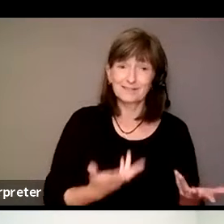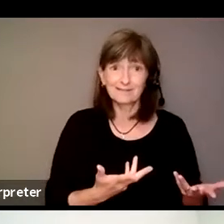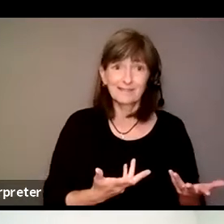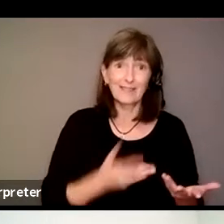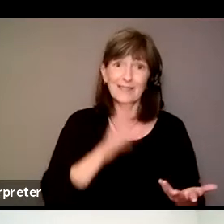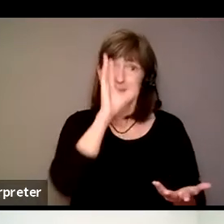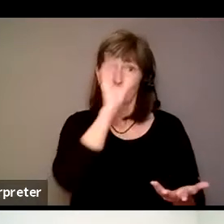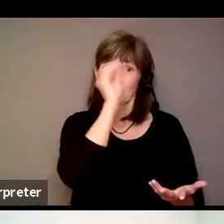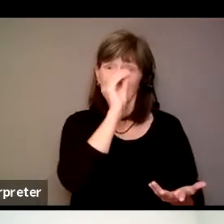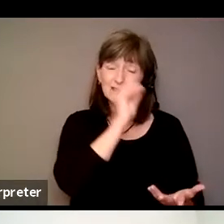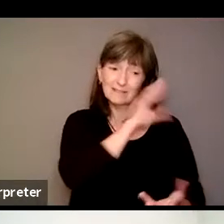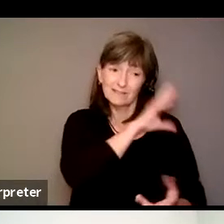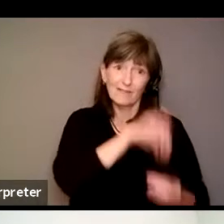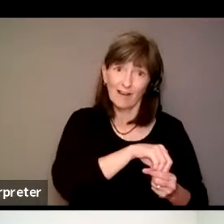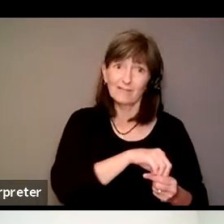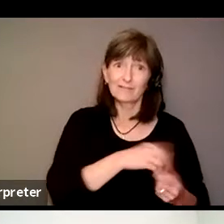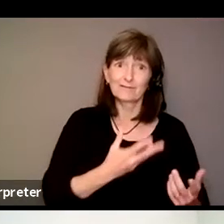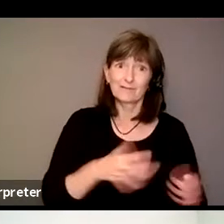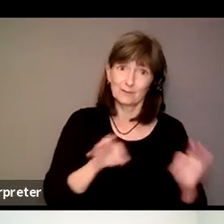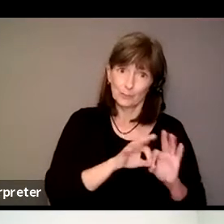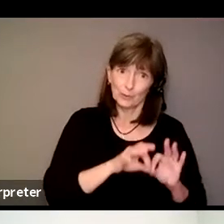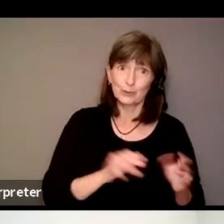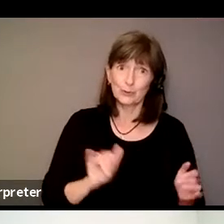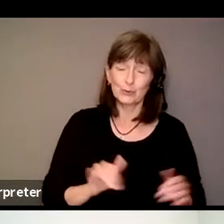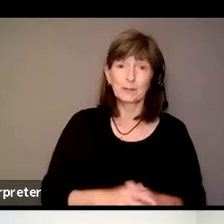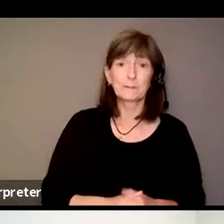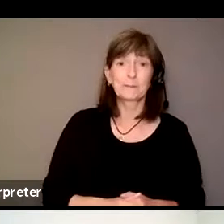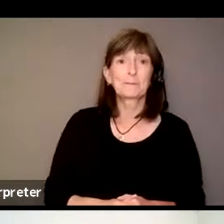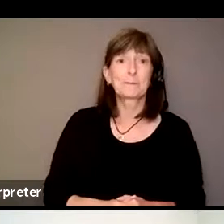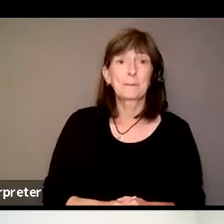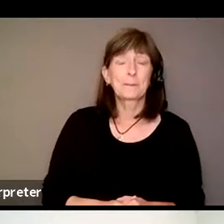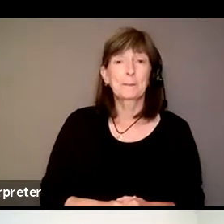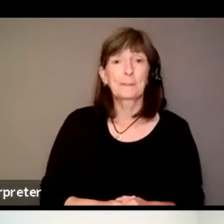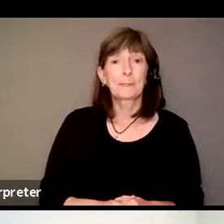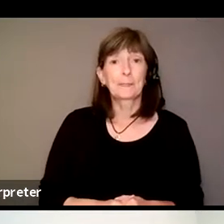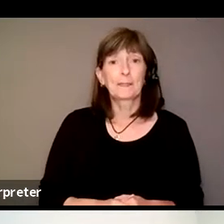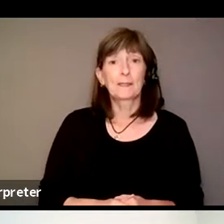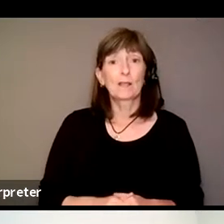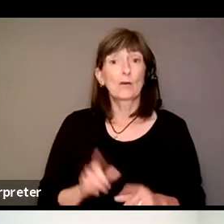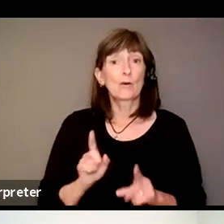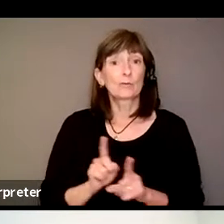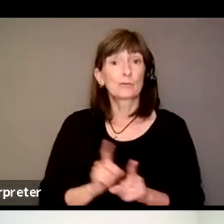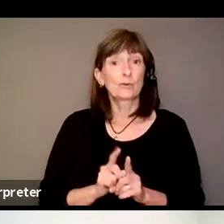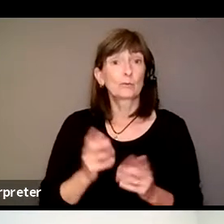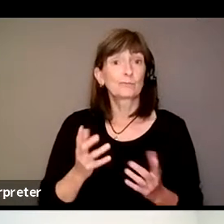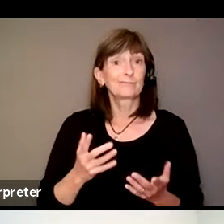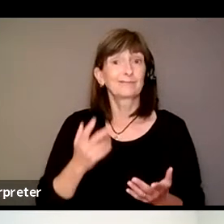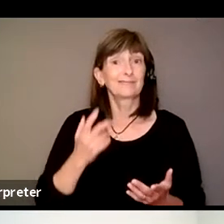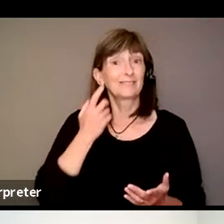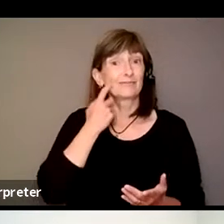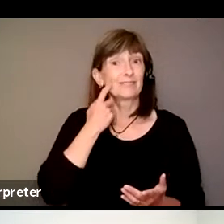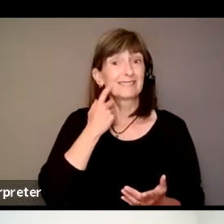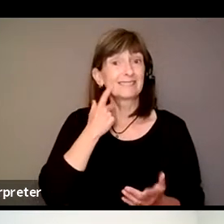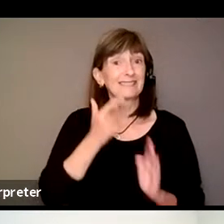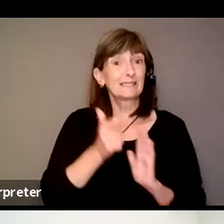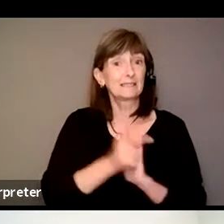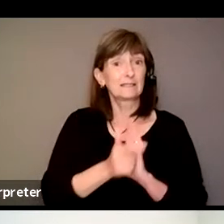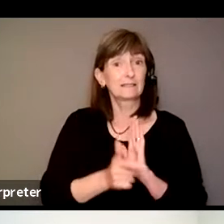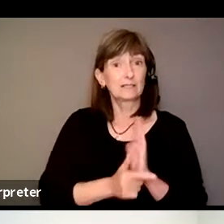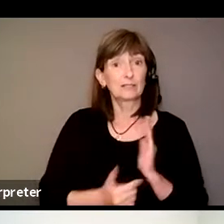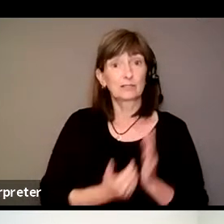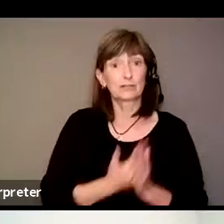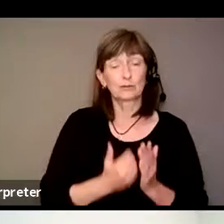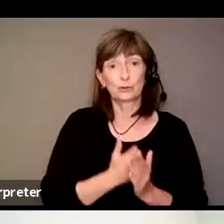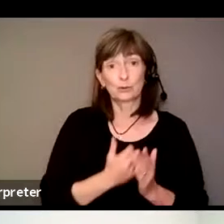very important perspectives and very important issues to the table. I also want to talk about the legislation that we recently brought in and introduced in the House of